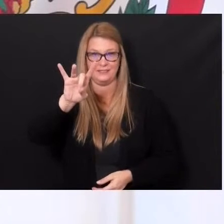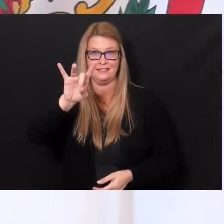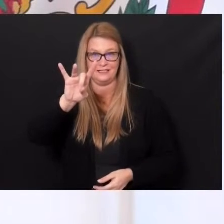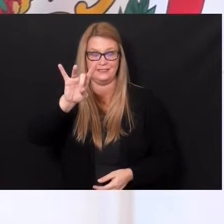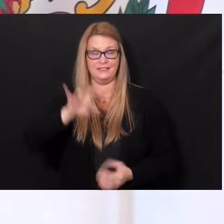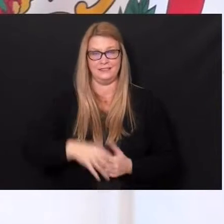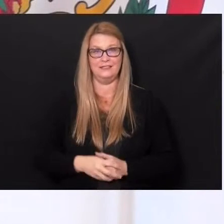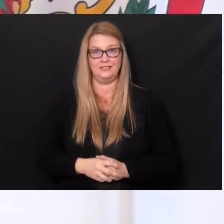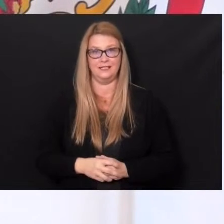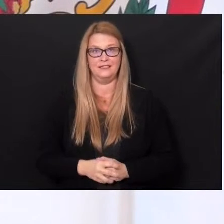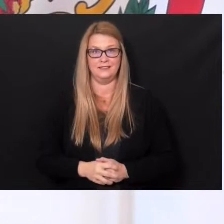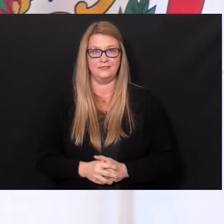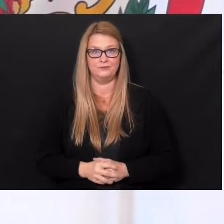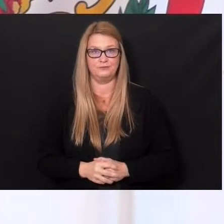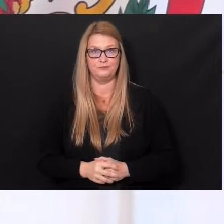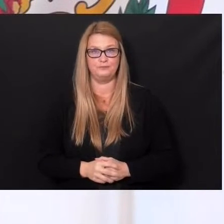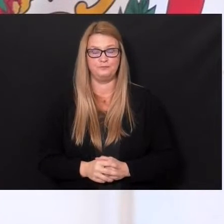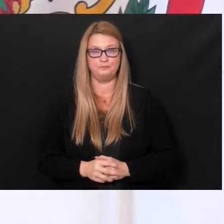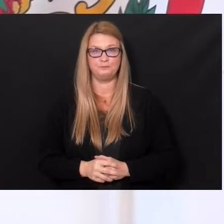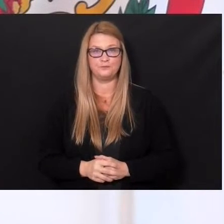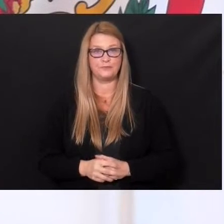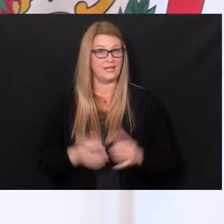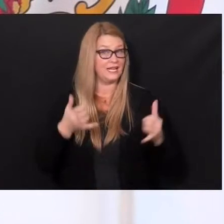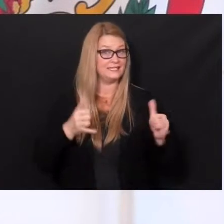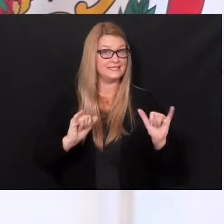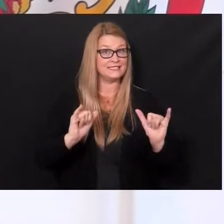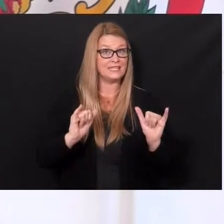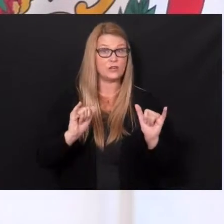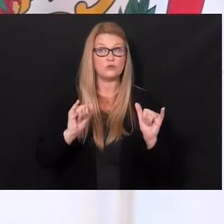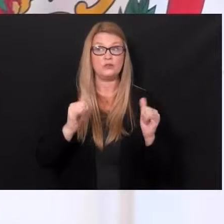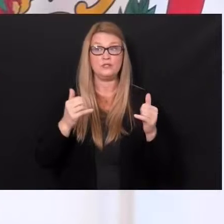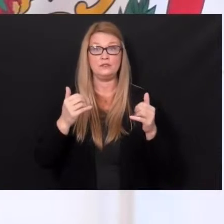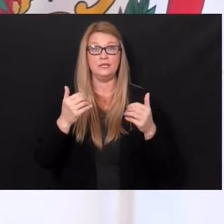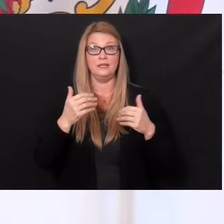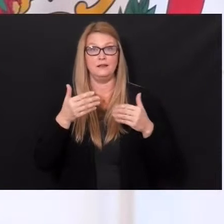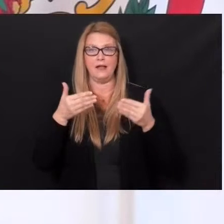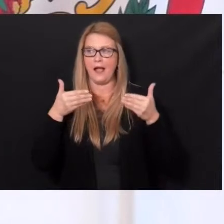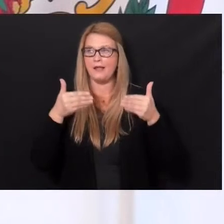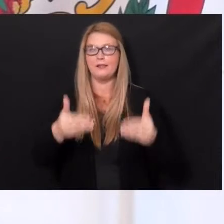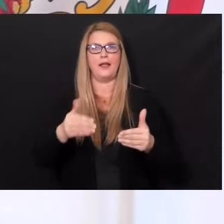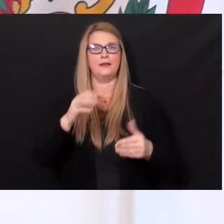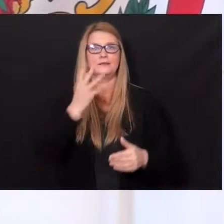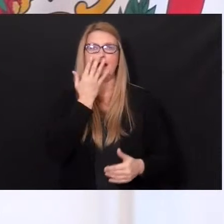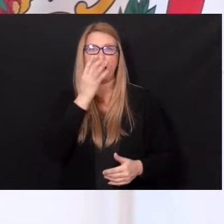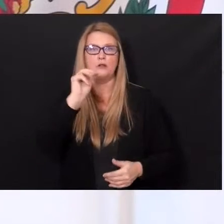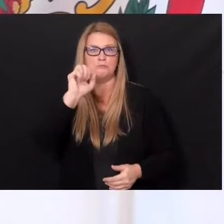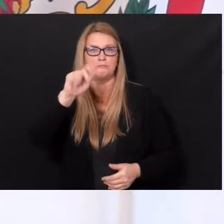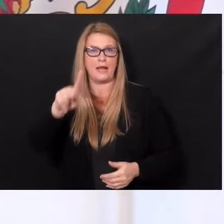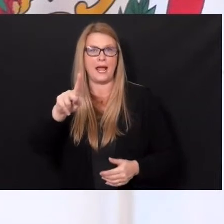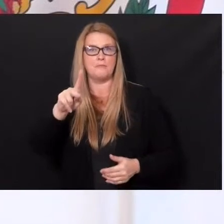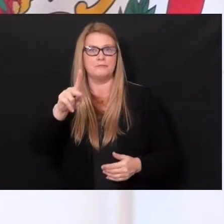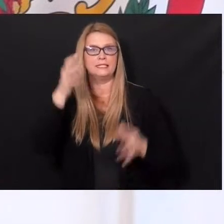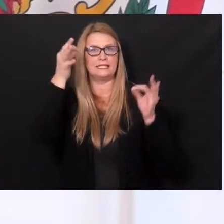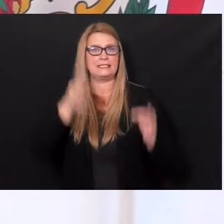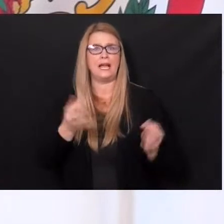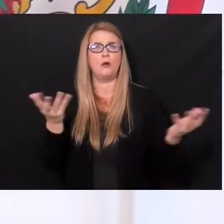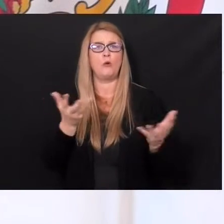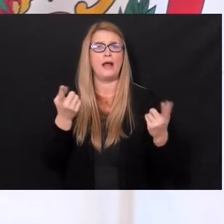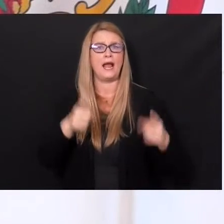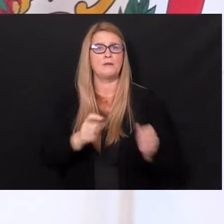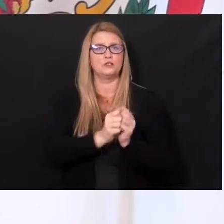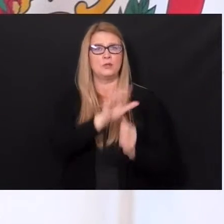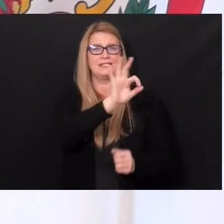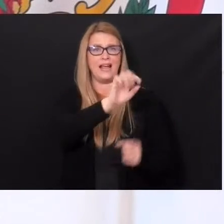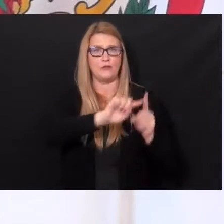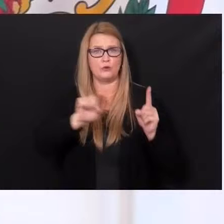8th, and still let our color coding dictate us on 9 through 12. I've asked